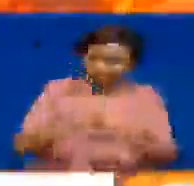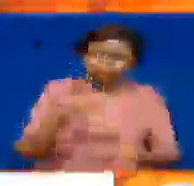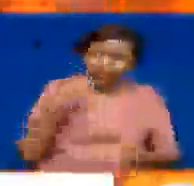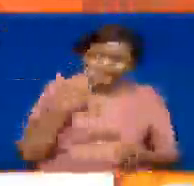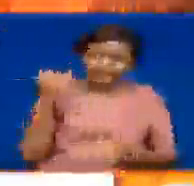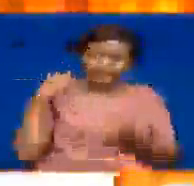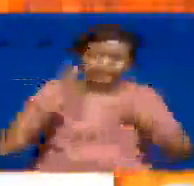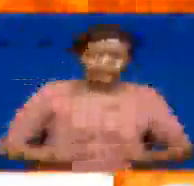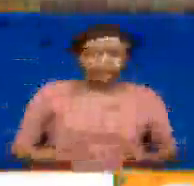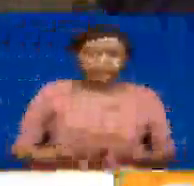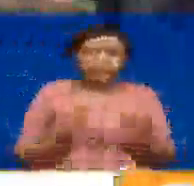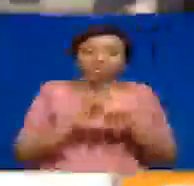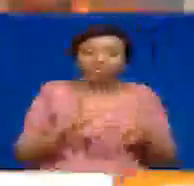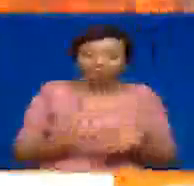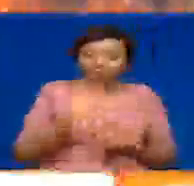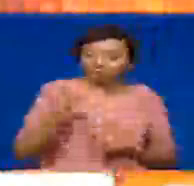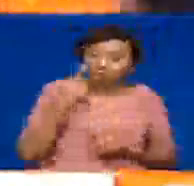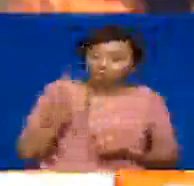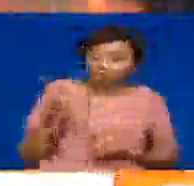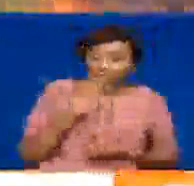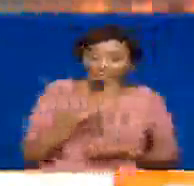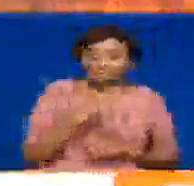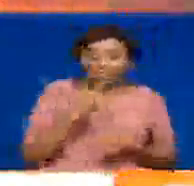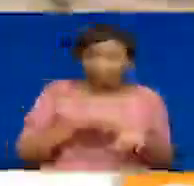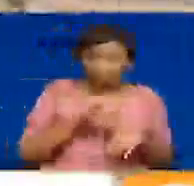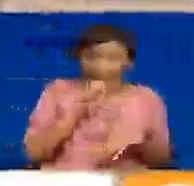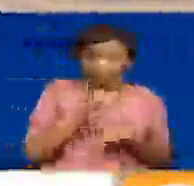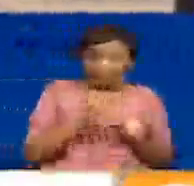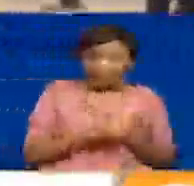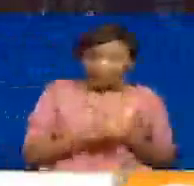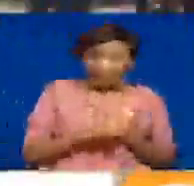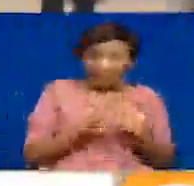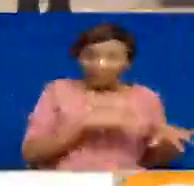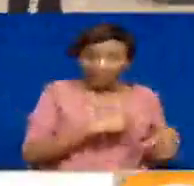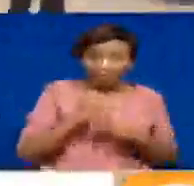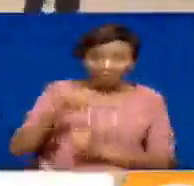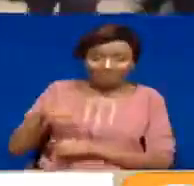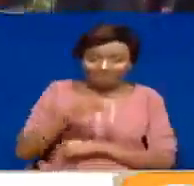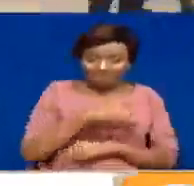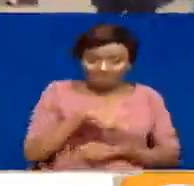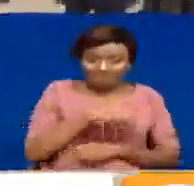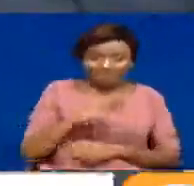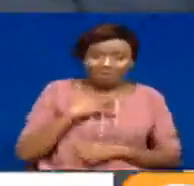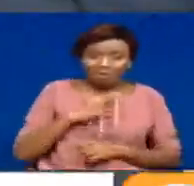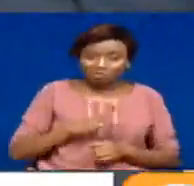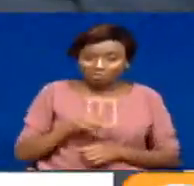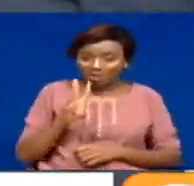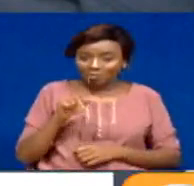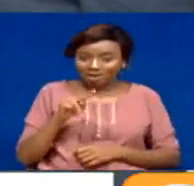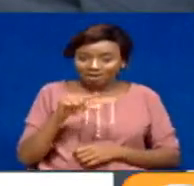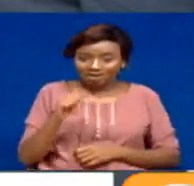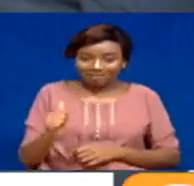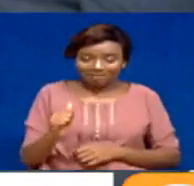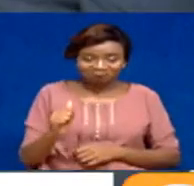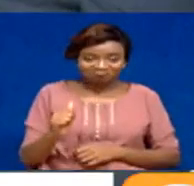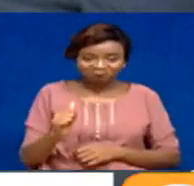ODM is facing a backlash in Homa Bay after the party negotiated to have Homa Bay woman representative Gladys Wanga carry the party's flag